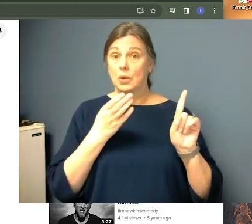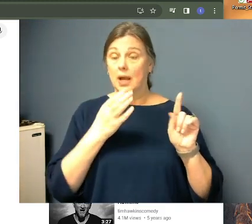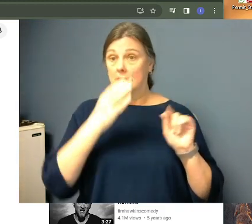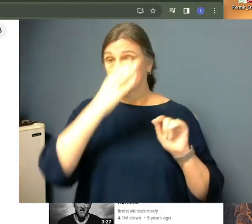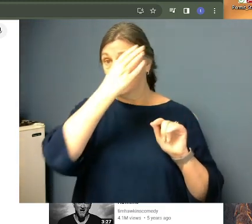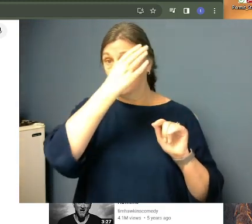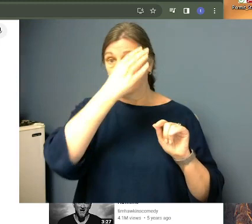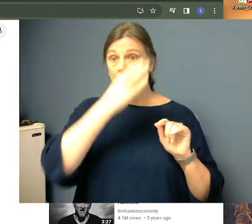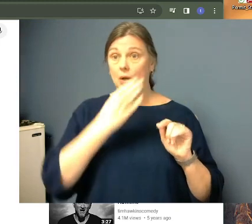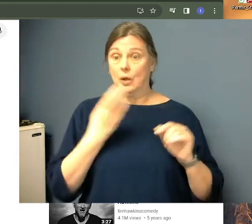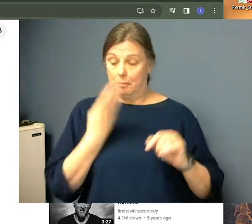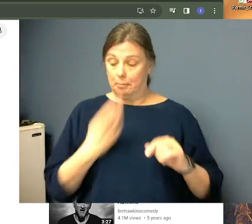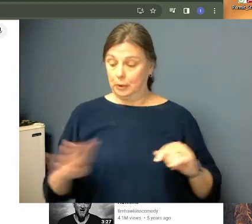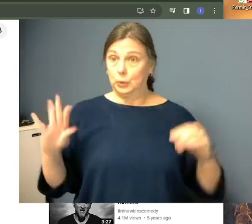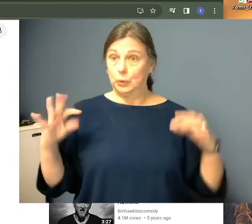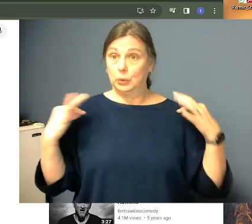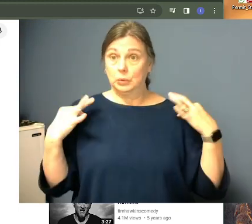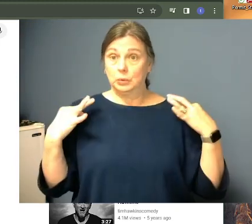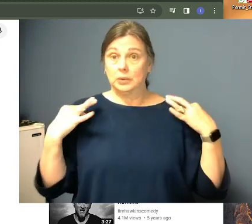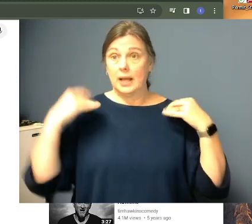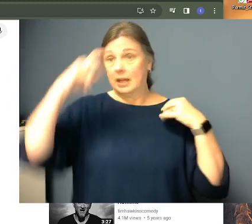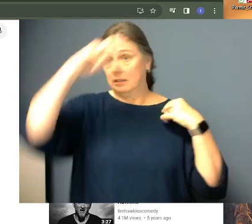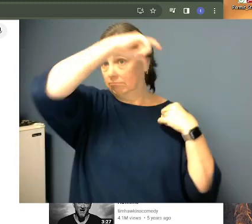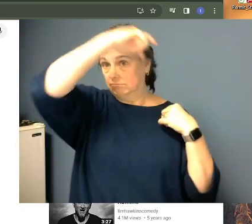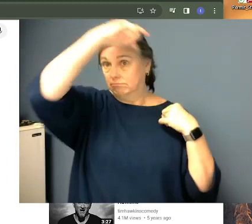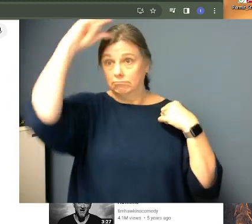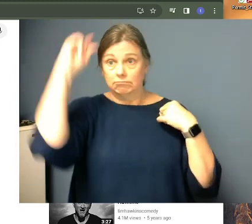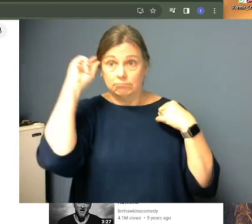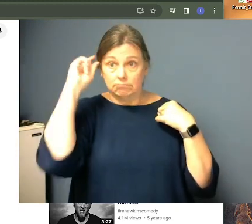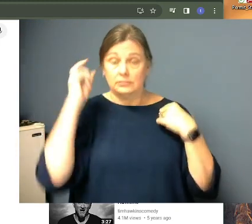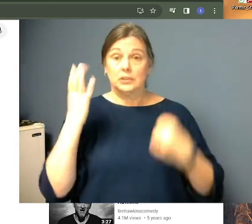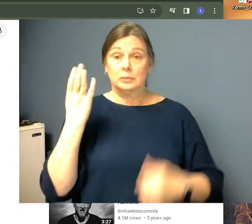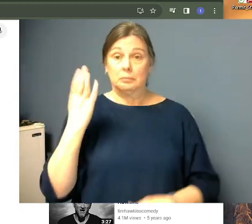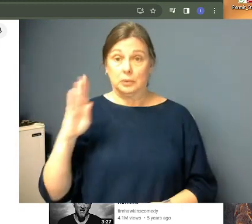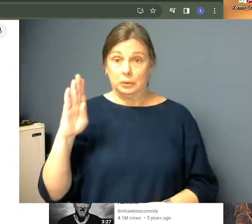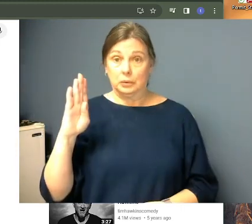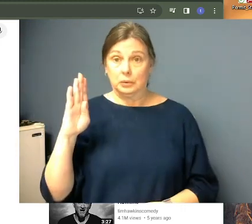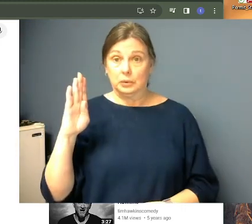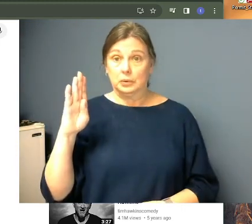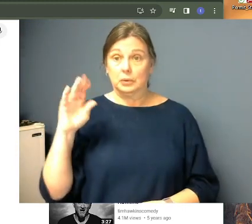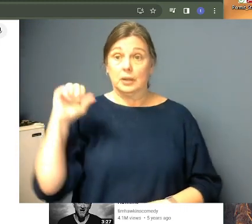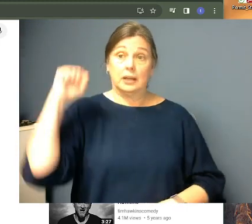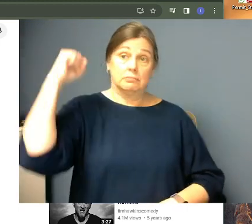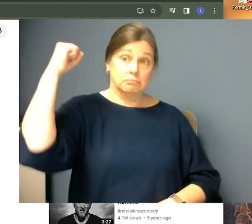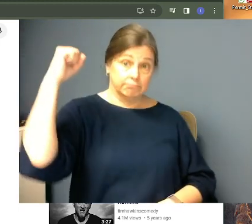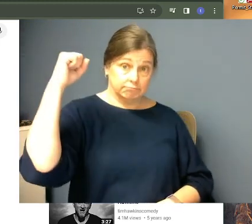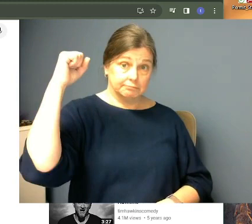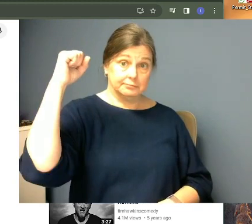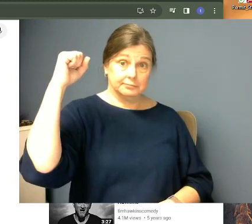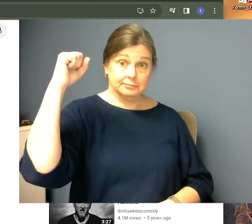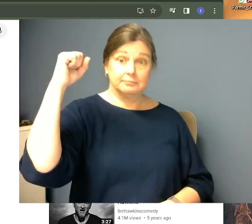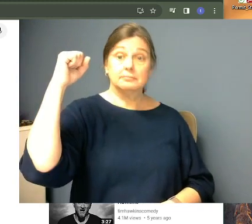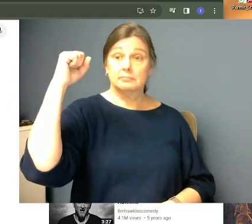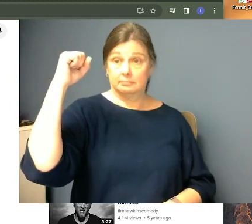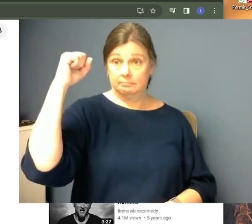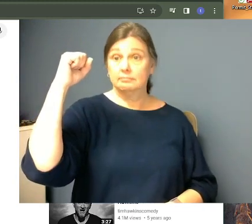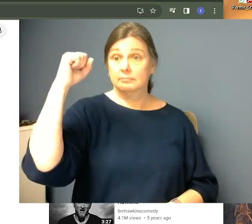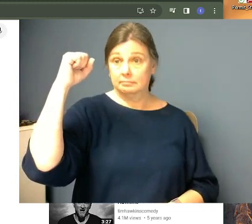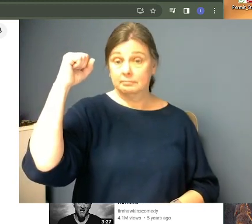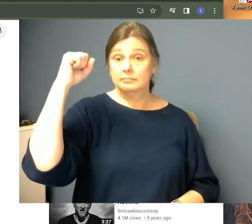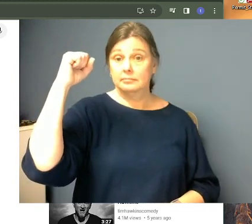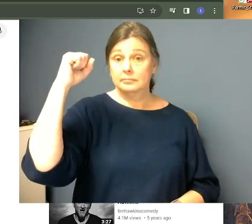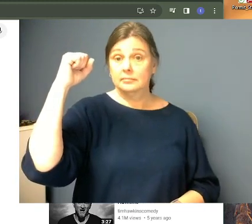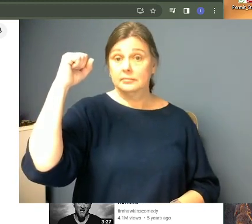blue bandana around her head, like a Rosie, and then her arm is raised, but it's to open an